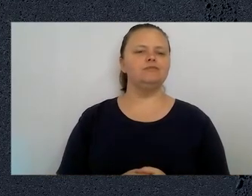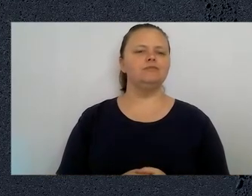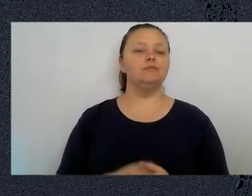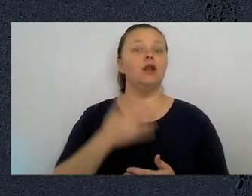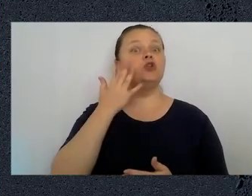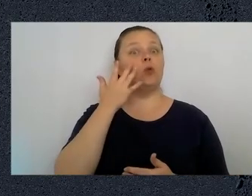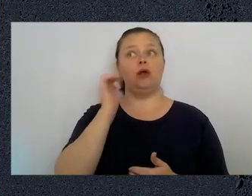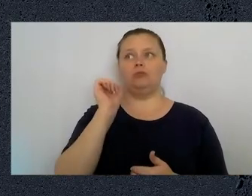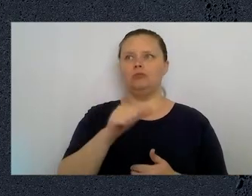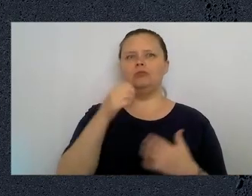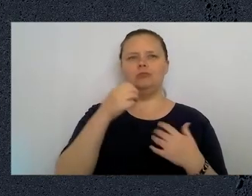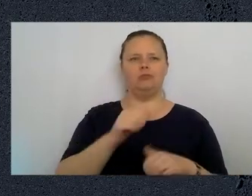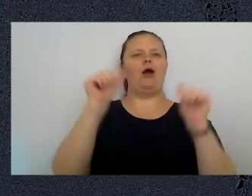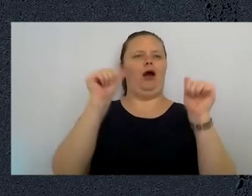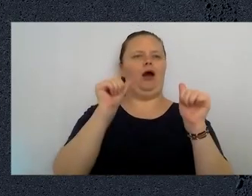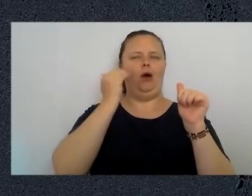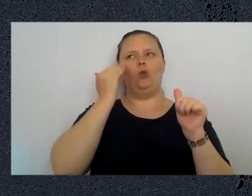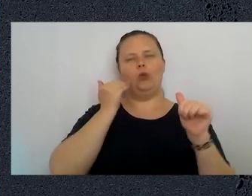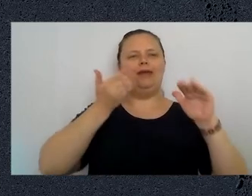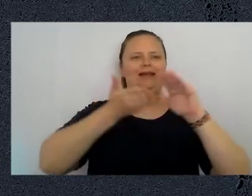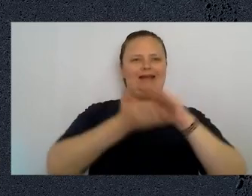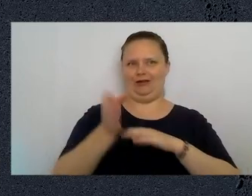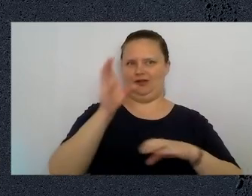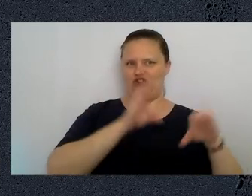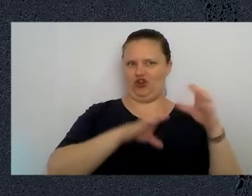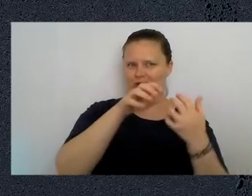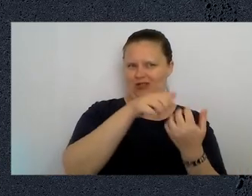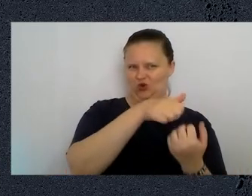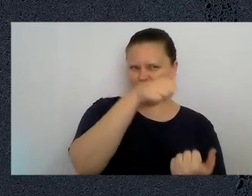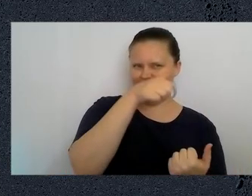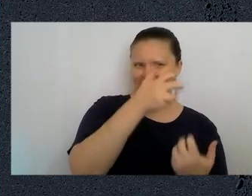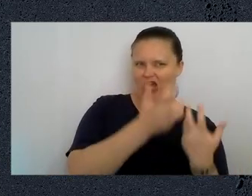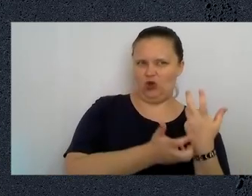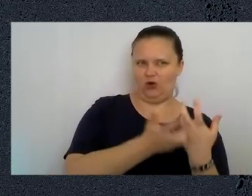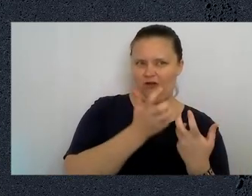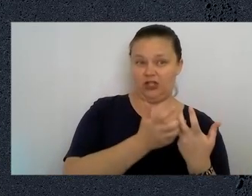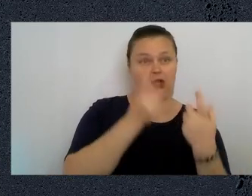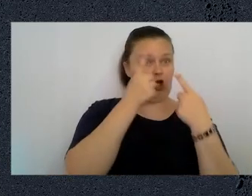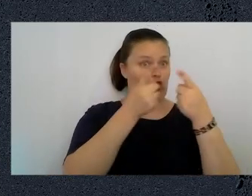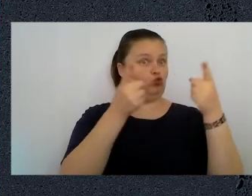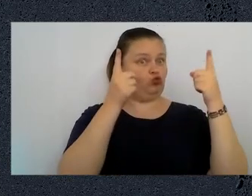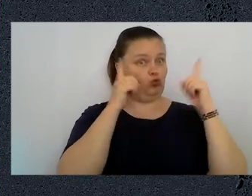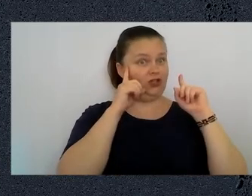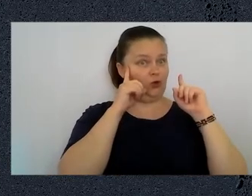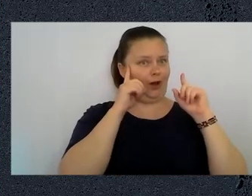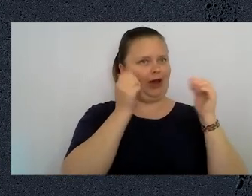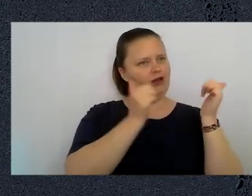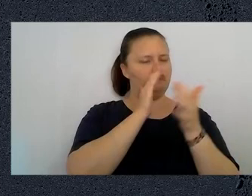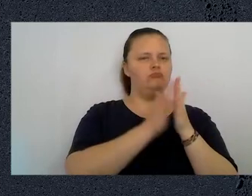to get women entering science degrees at university and they graduate and begin to do a